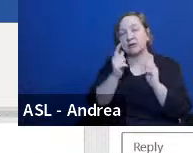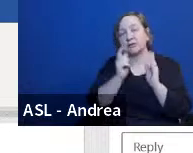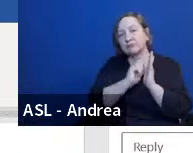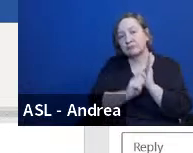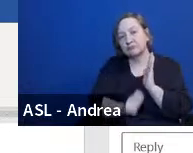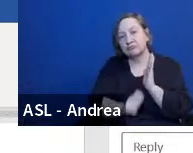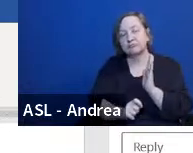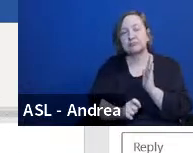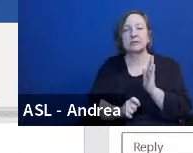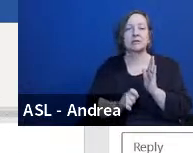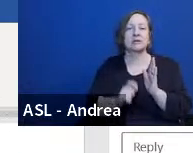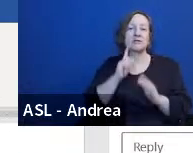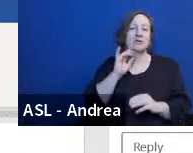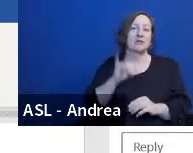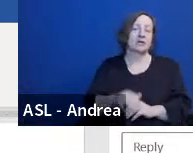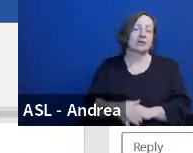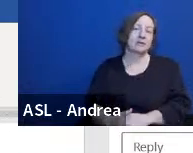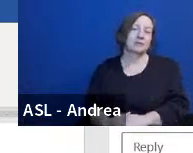this. So